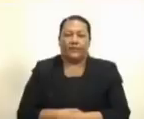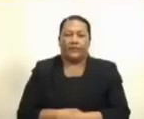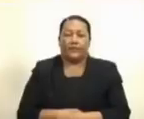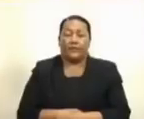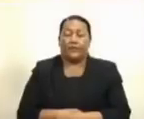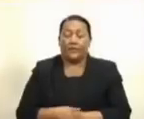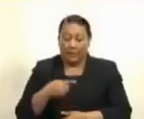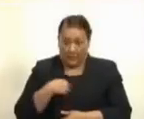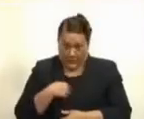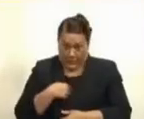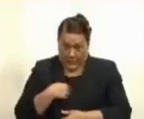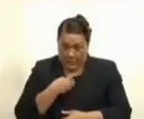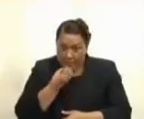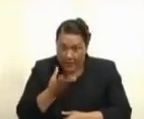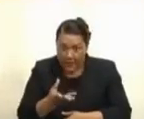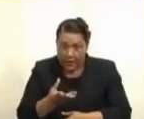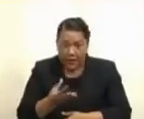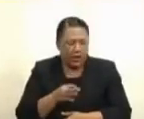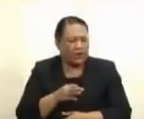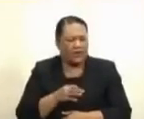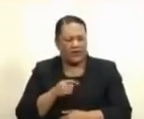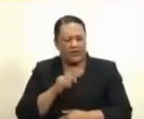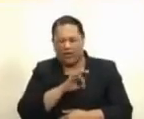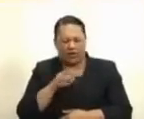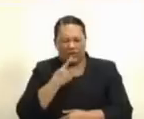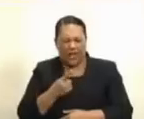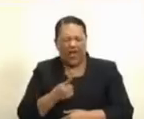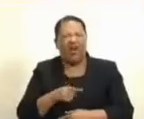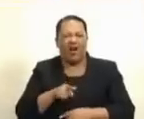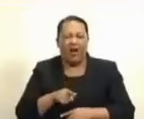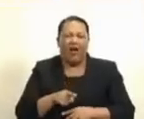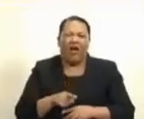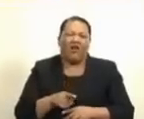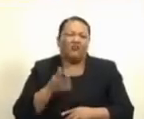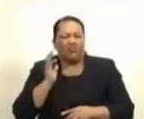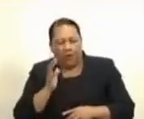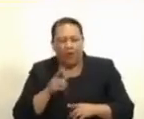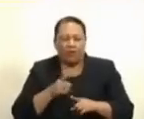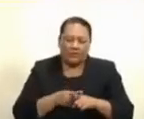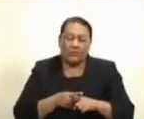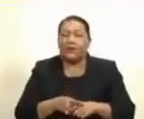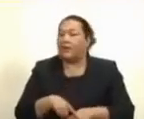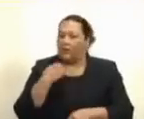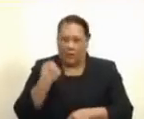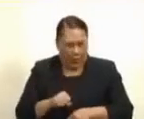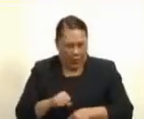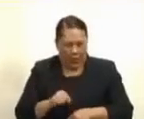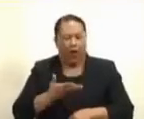I do not make this as an excuse, but I wish those before us